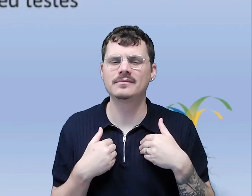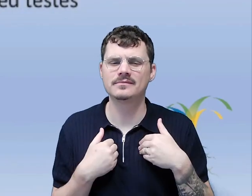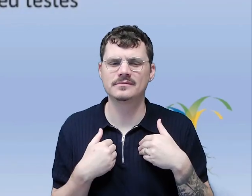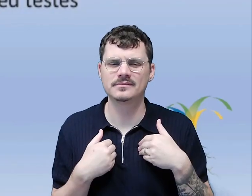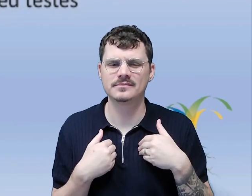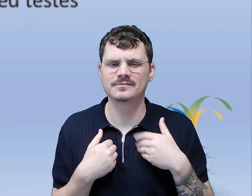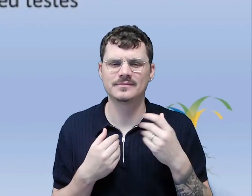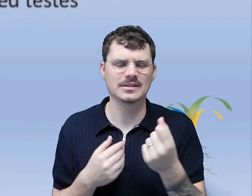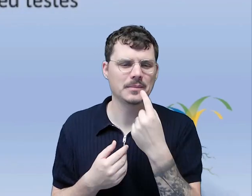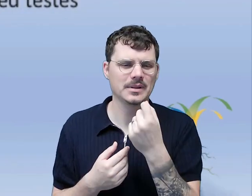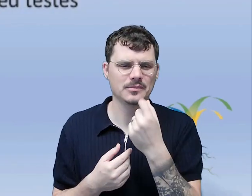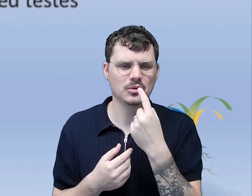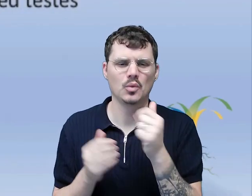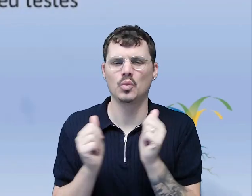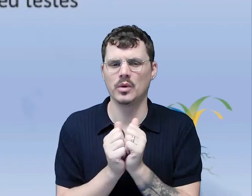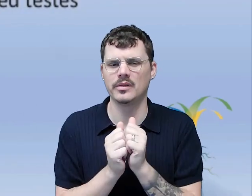have